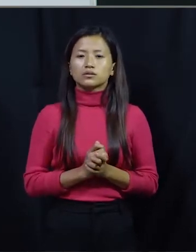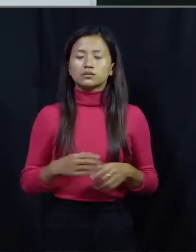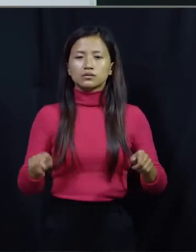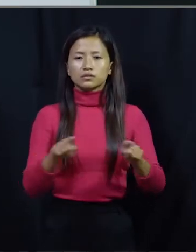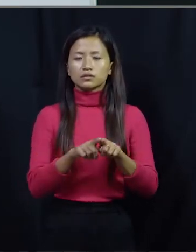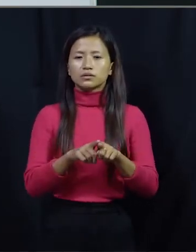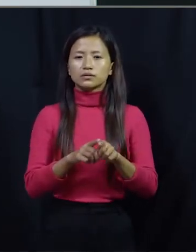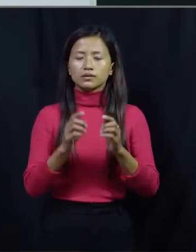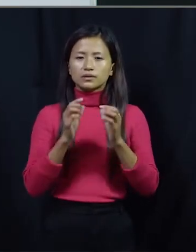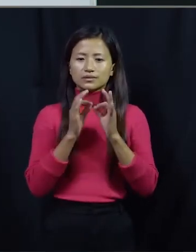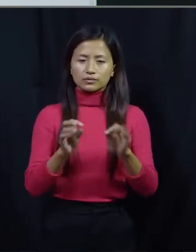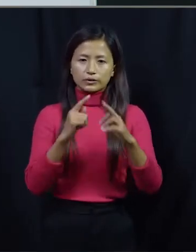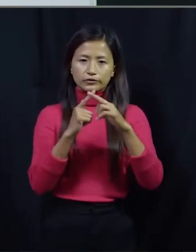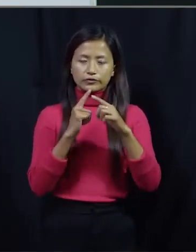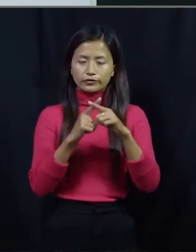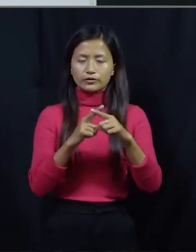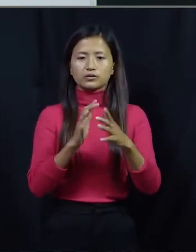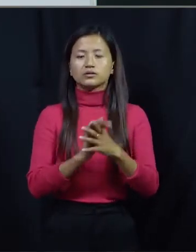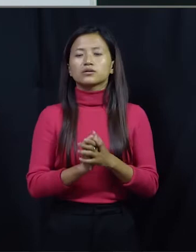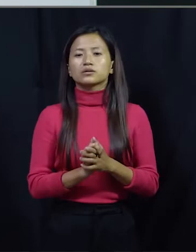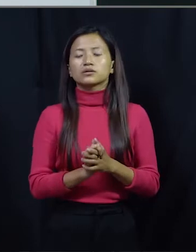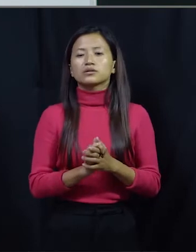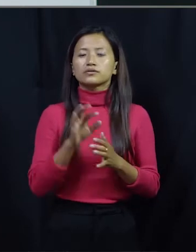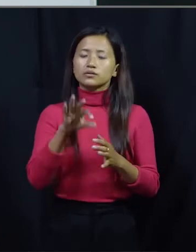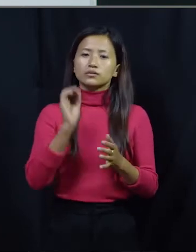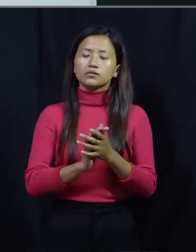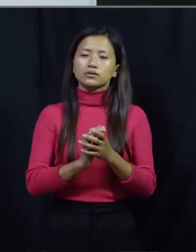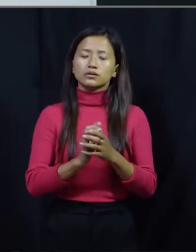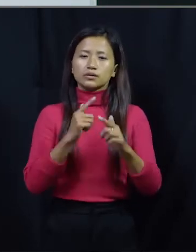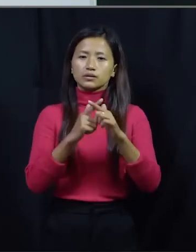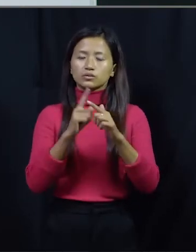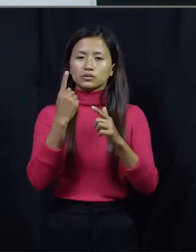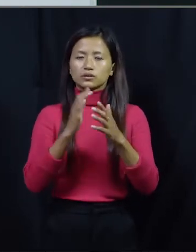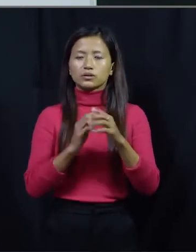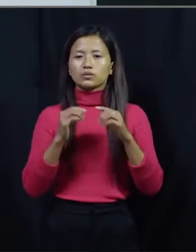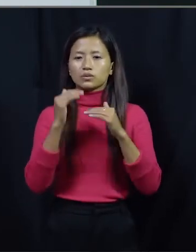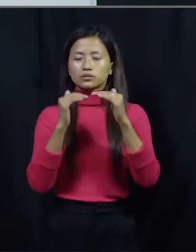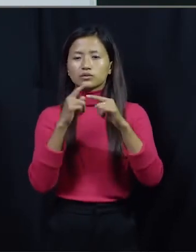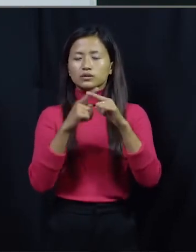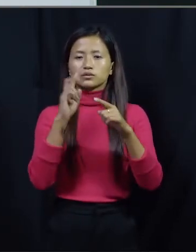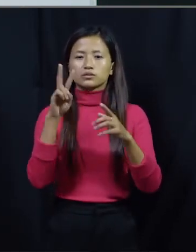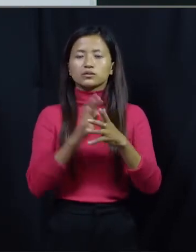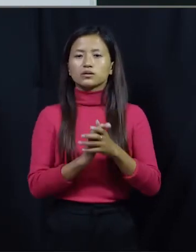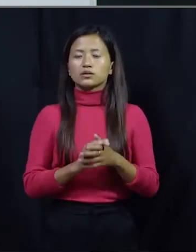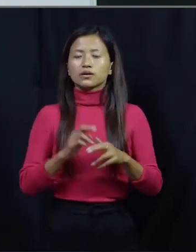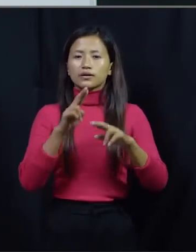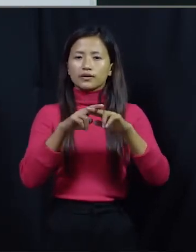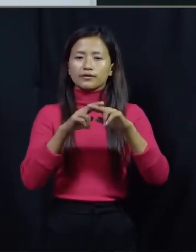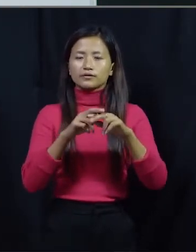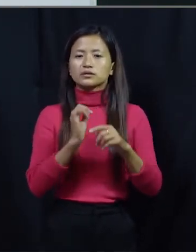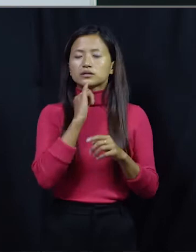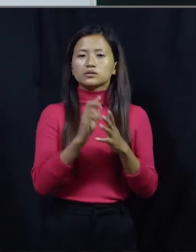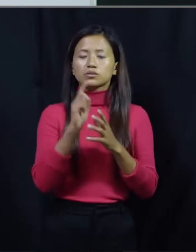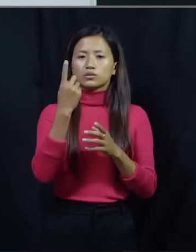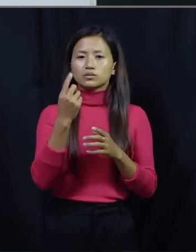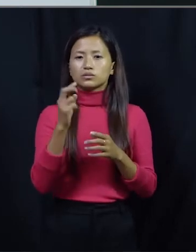and if we simplify, we finally, if we could get x1 equal to x2, then f is 1 to 1. In such a way, we